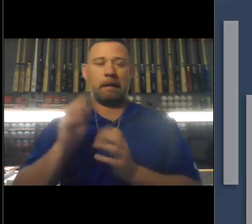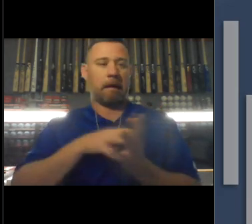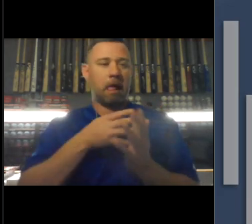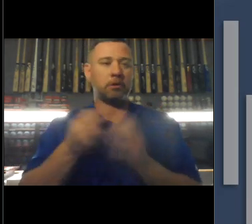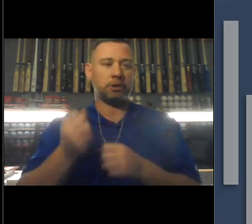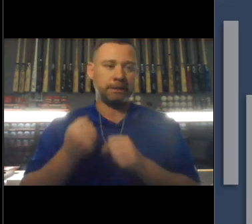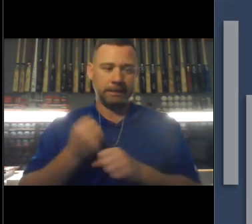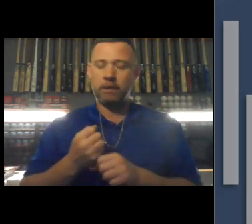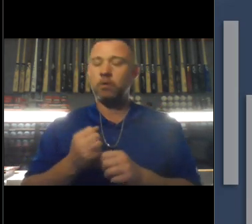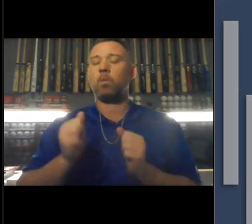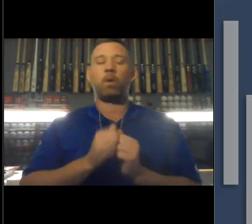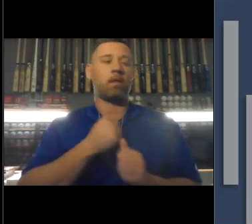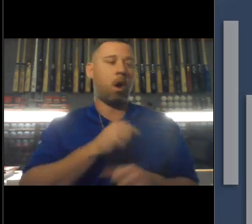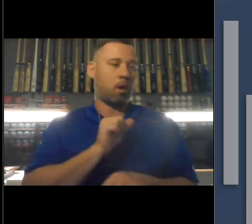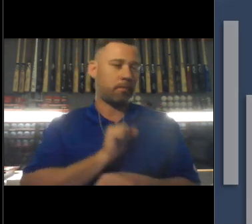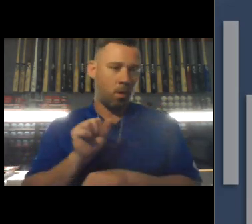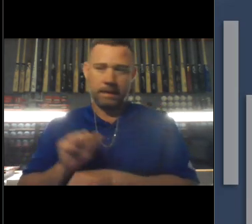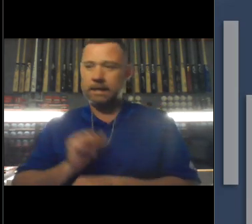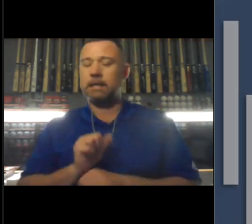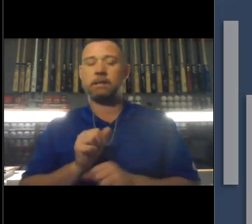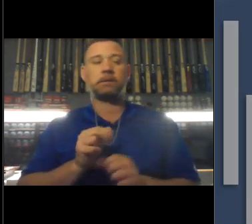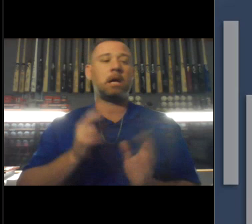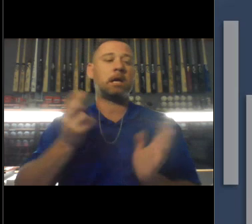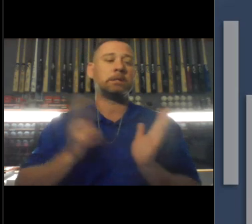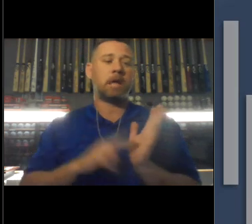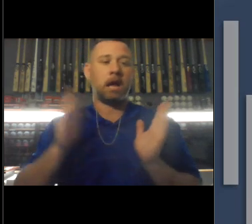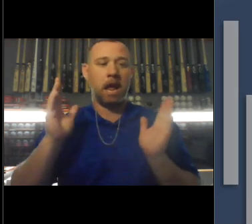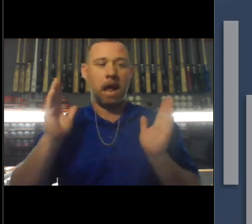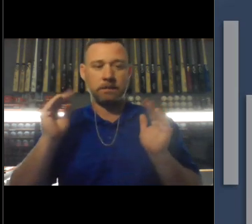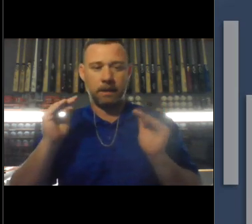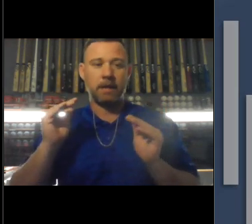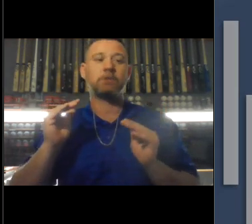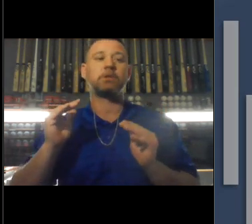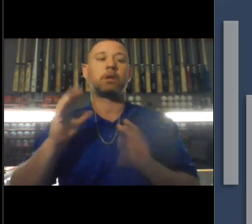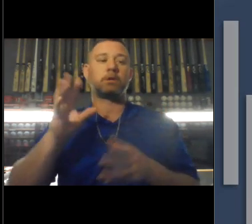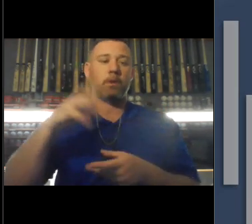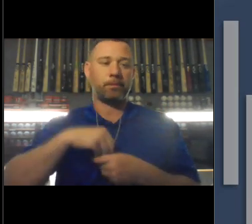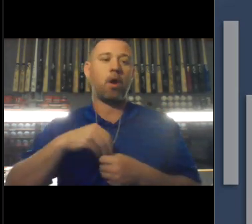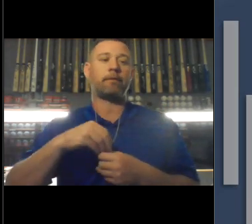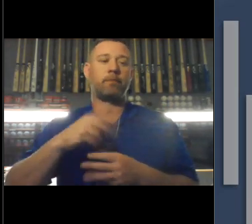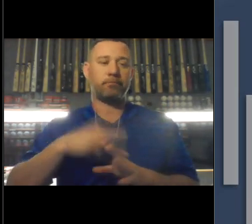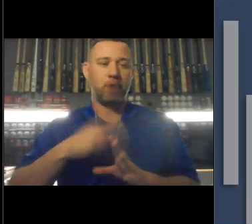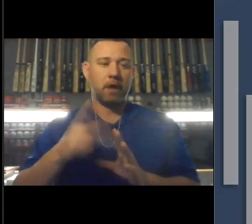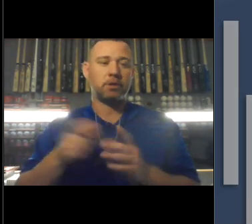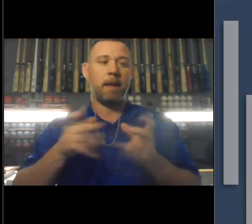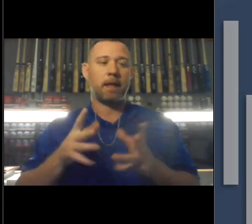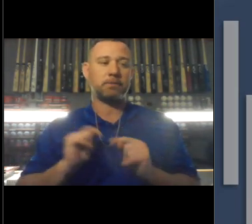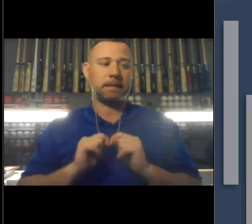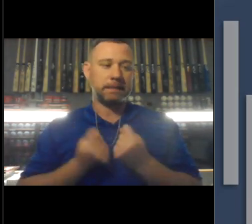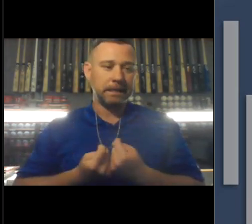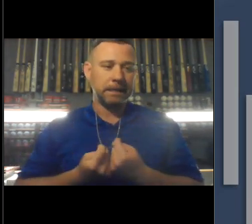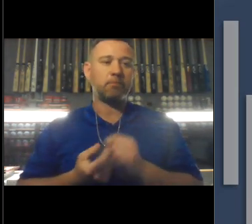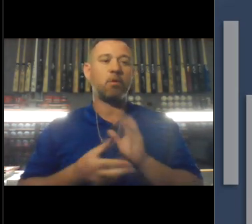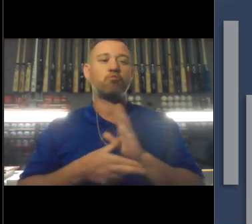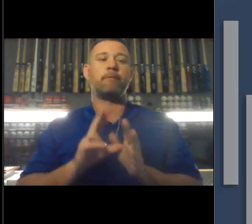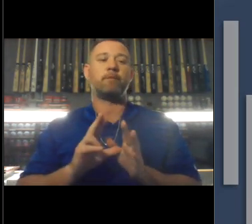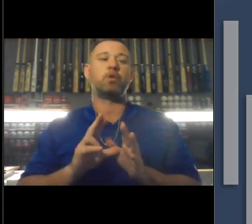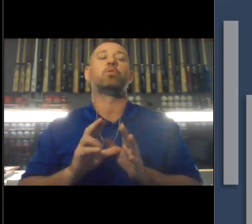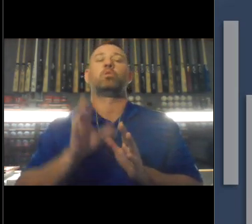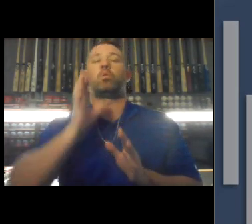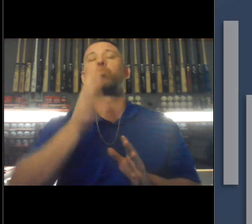of our employees. They sign the expectation memo. Part of our program project management team review also will